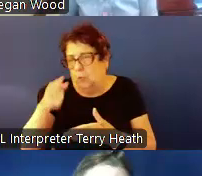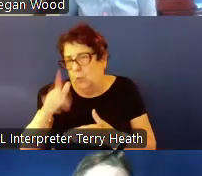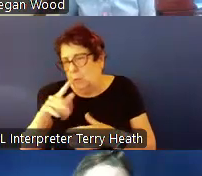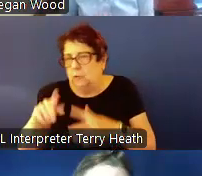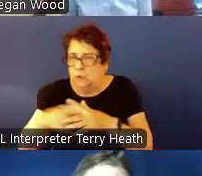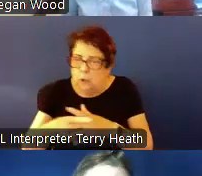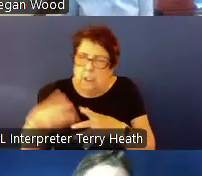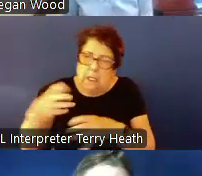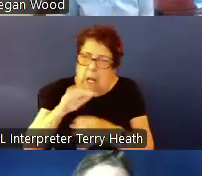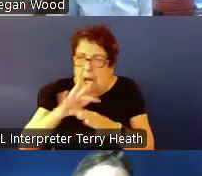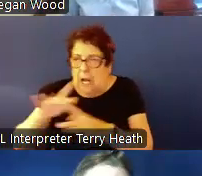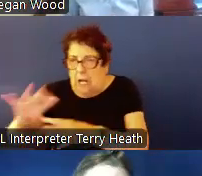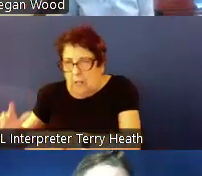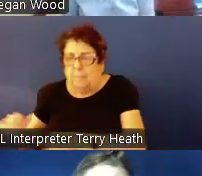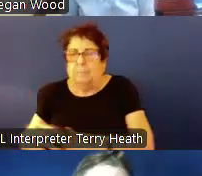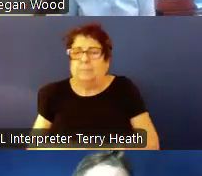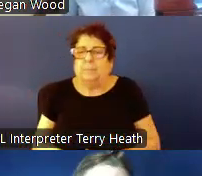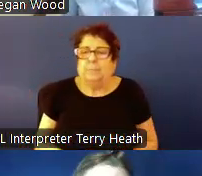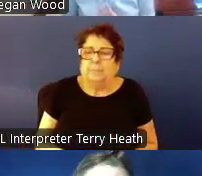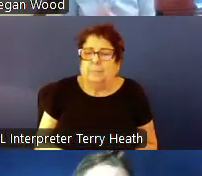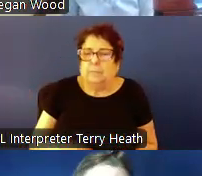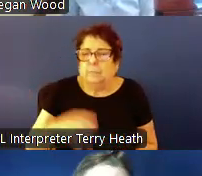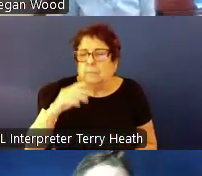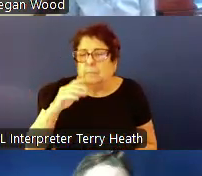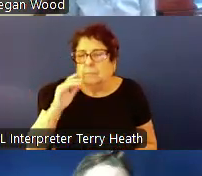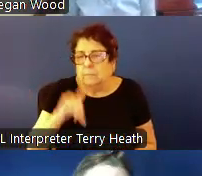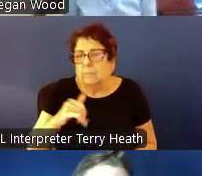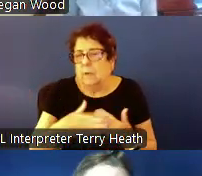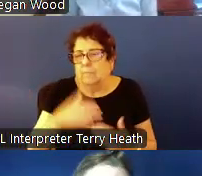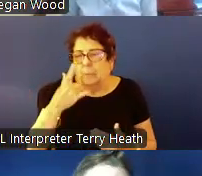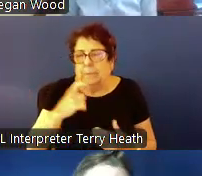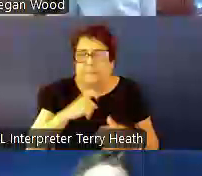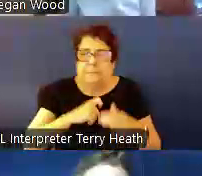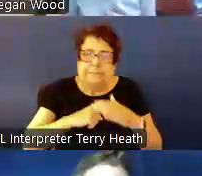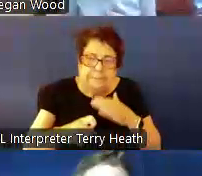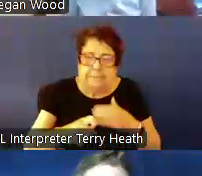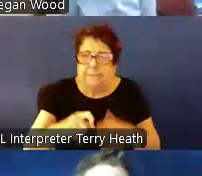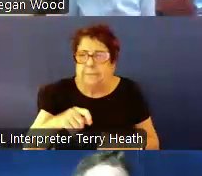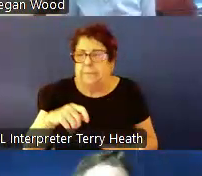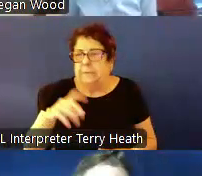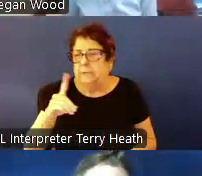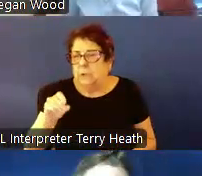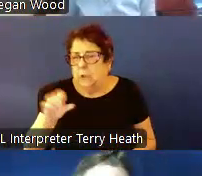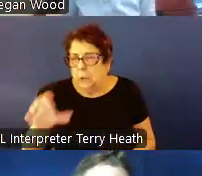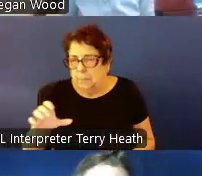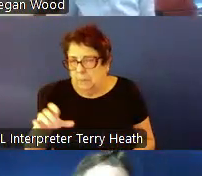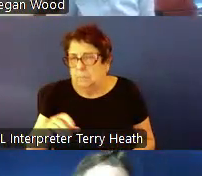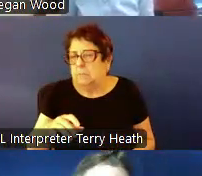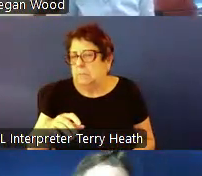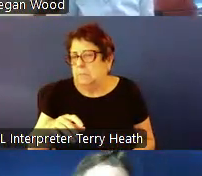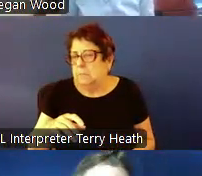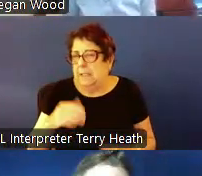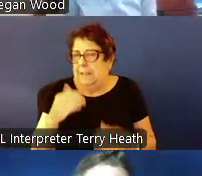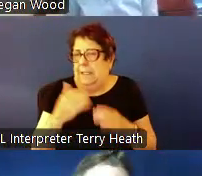a document and email it anywhere for someone, including to CCSI. Much more difficult for some of my clients to get